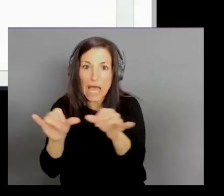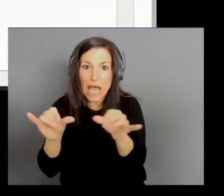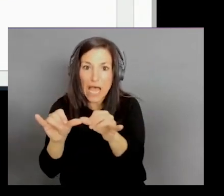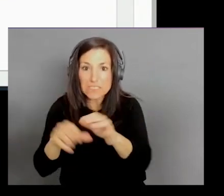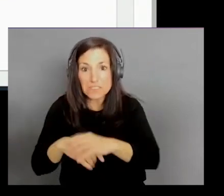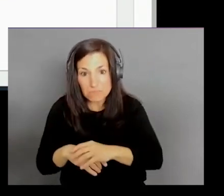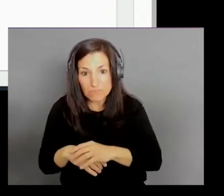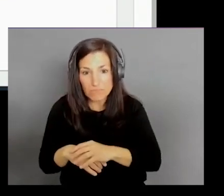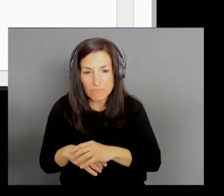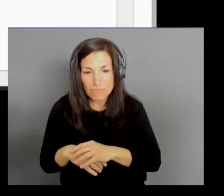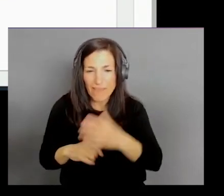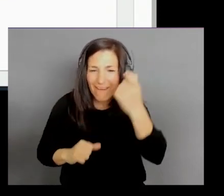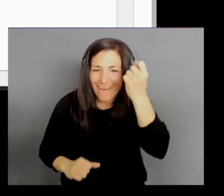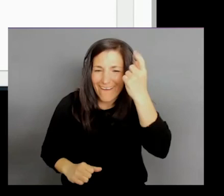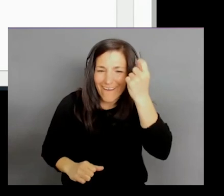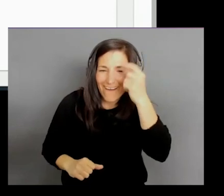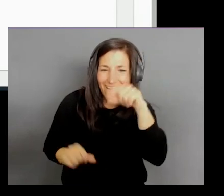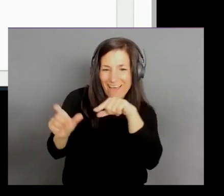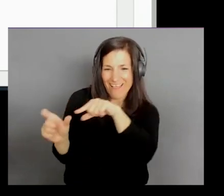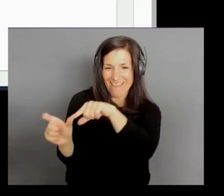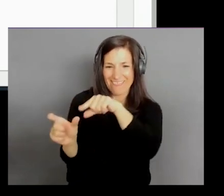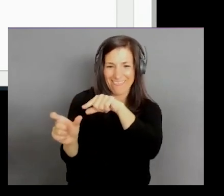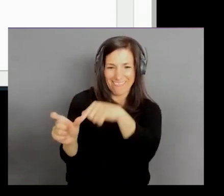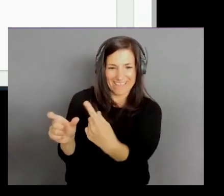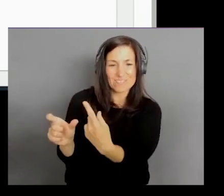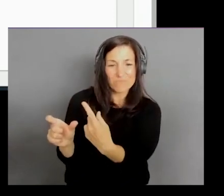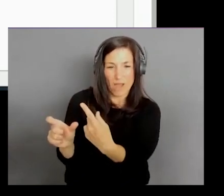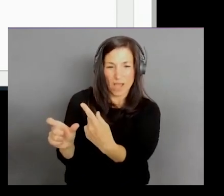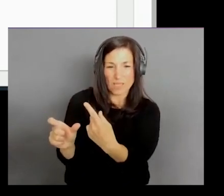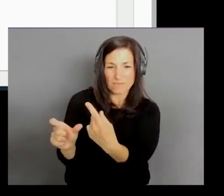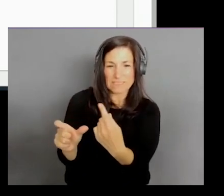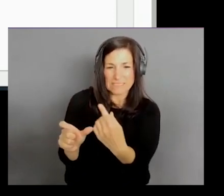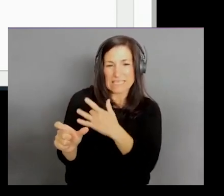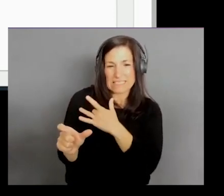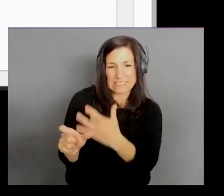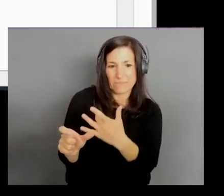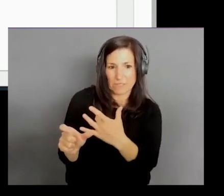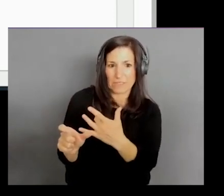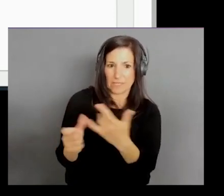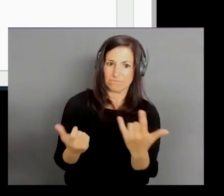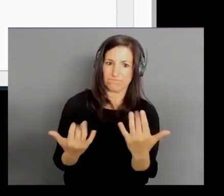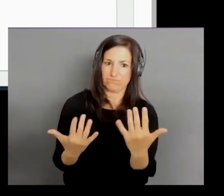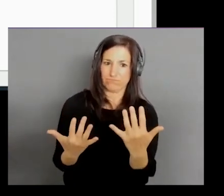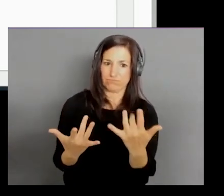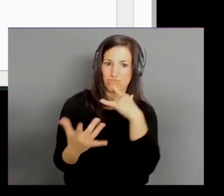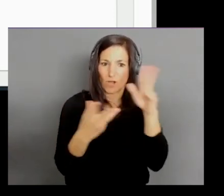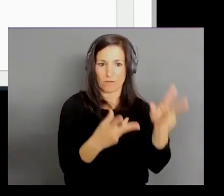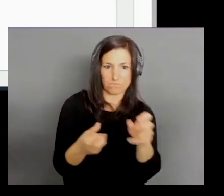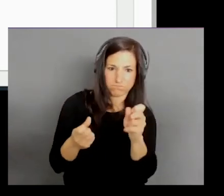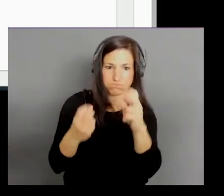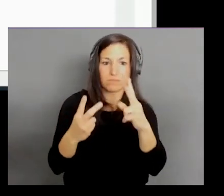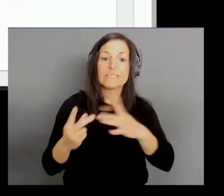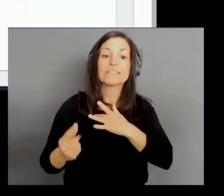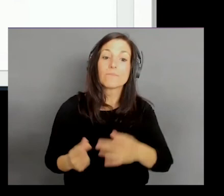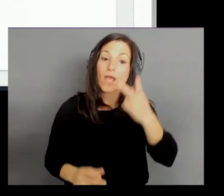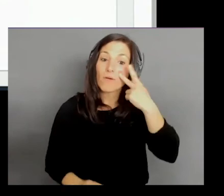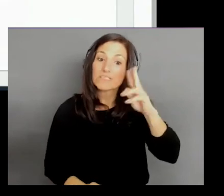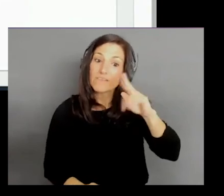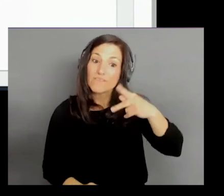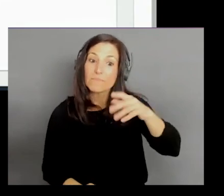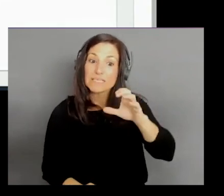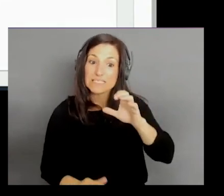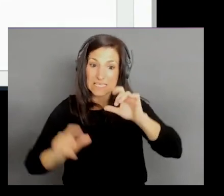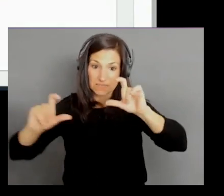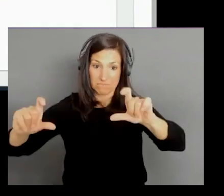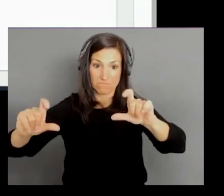kick in. So normally I would see those two VPCs I created here showing the status of compliance. But